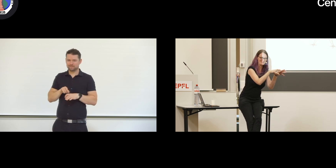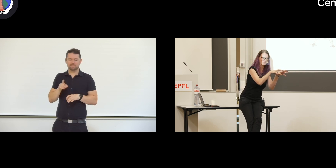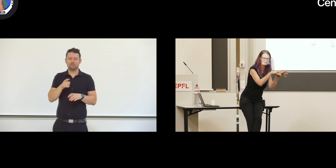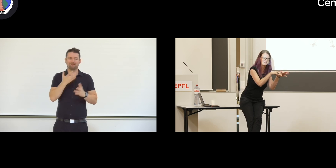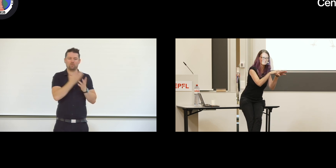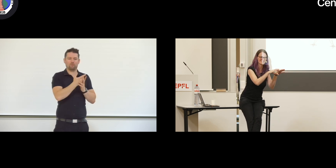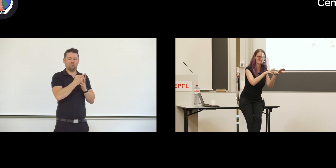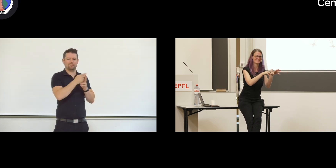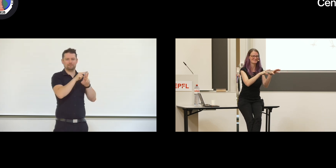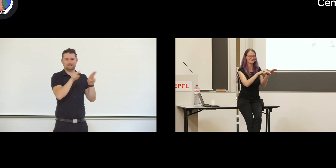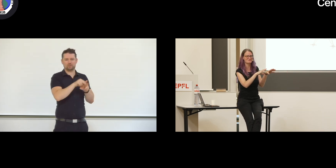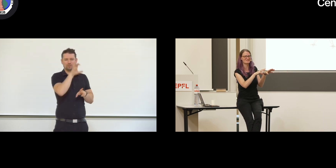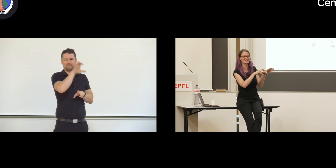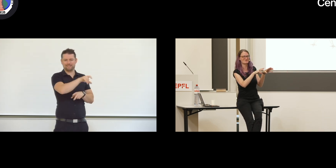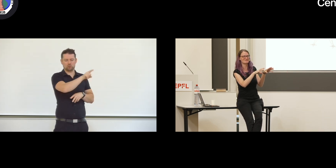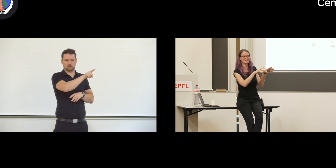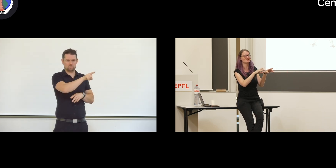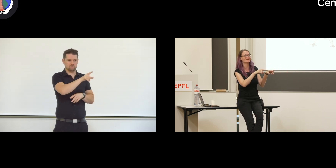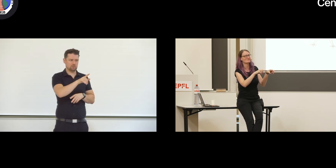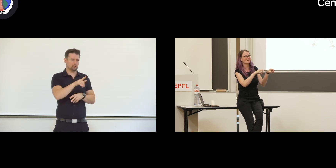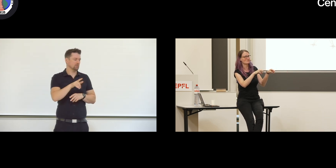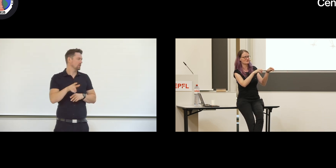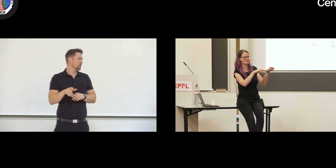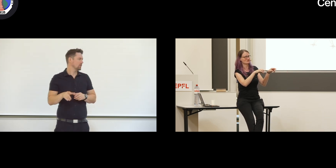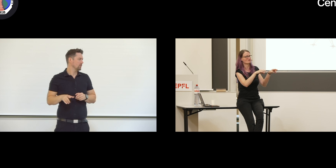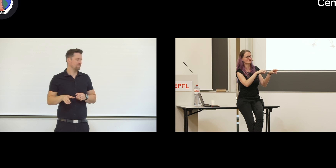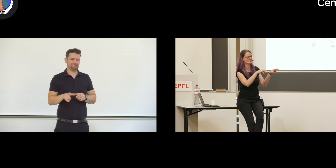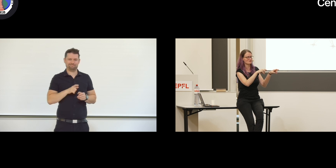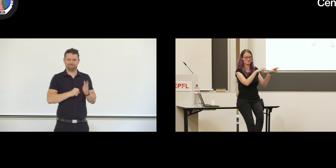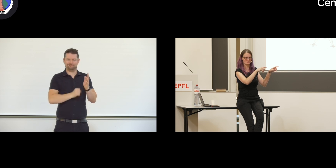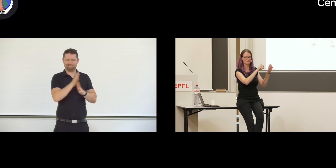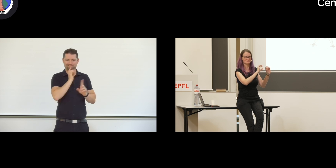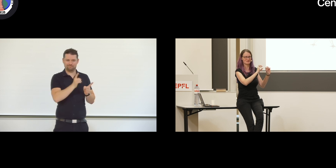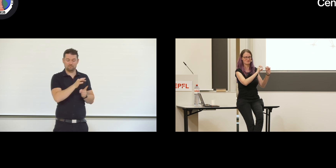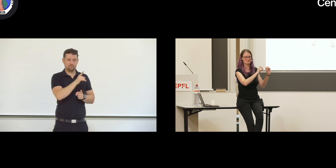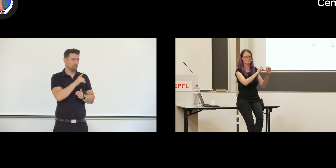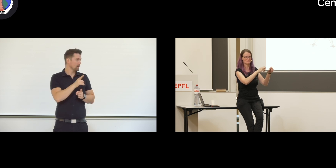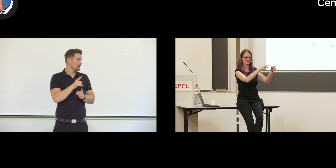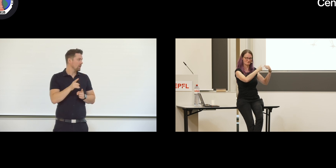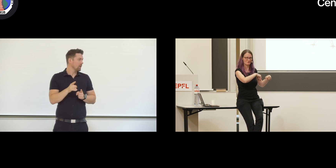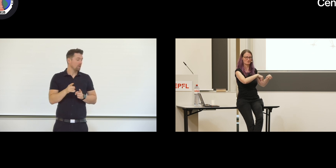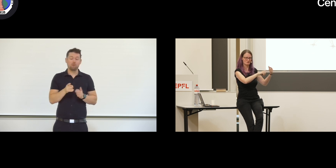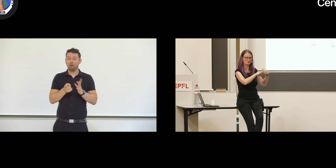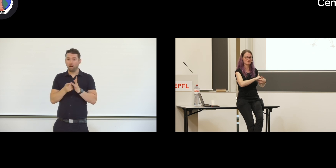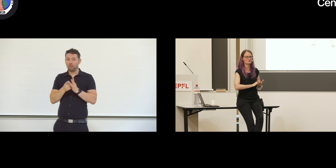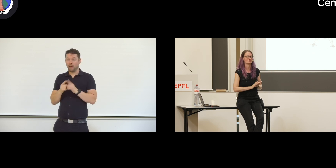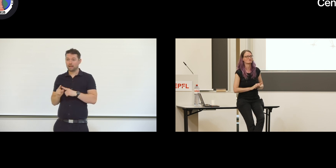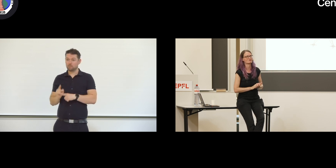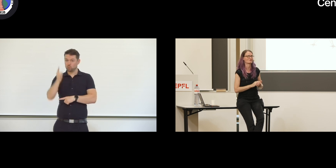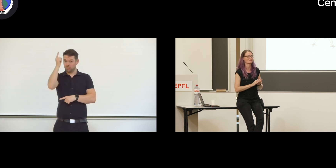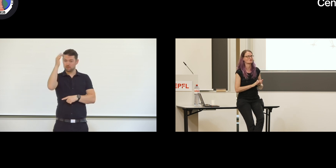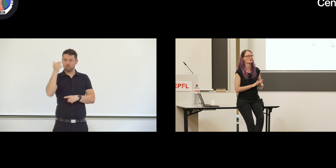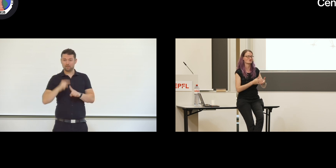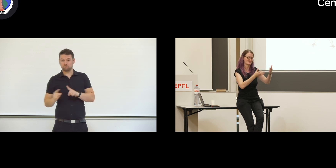station, because we can't do fire experiments there, but on some of the Cygnus capsules that return to,